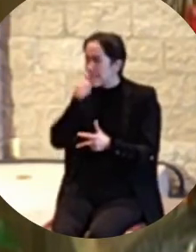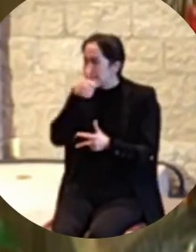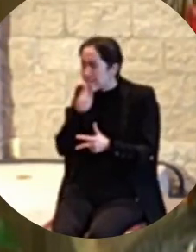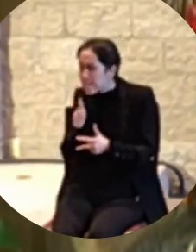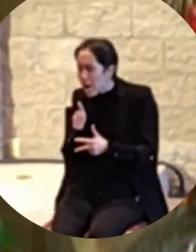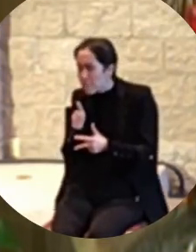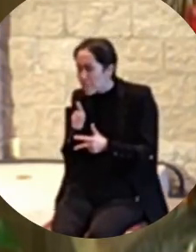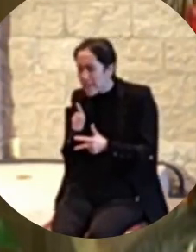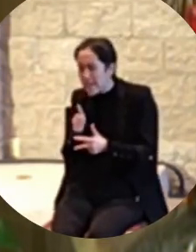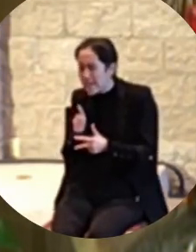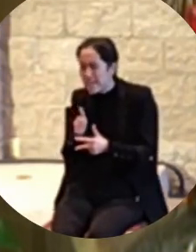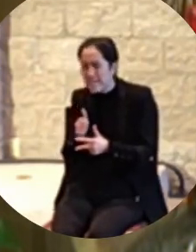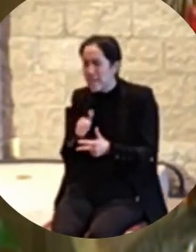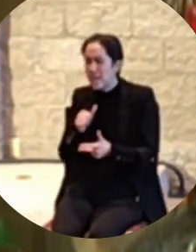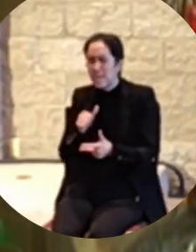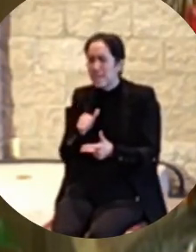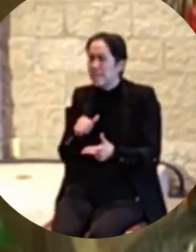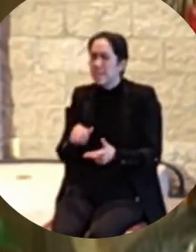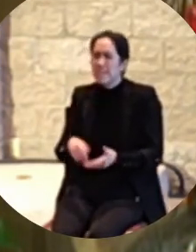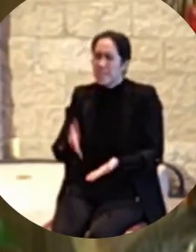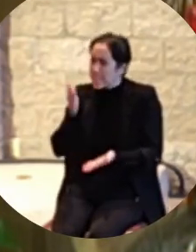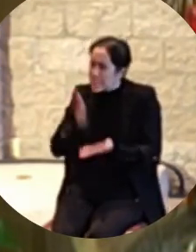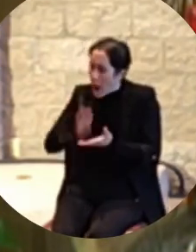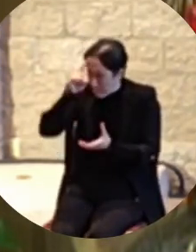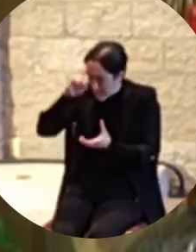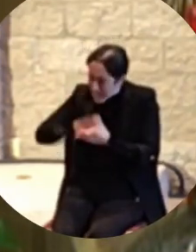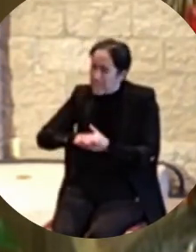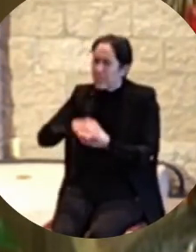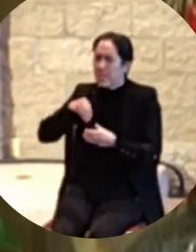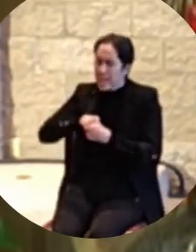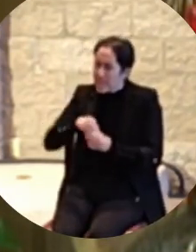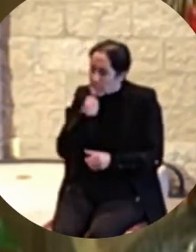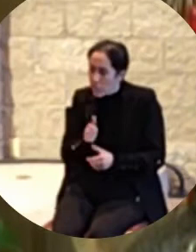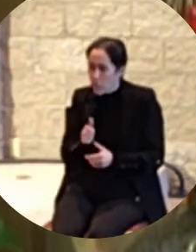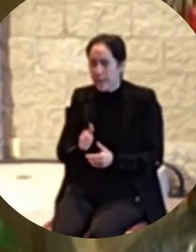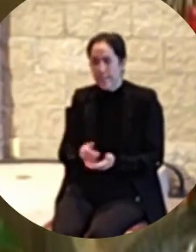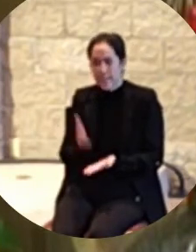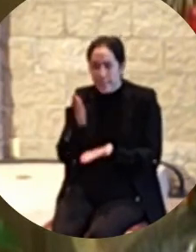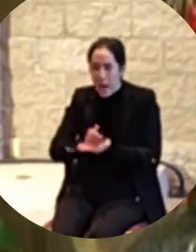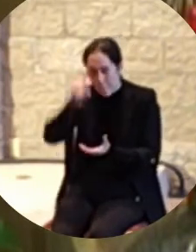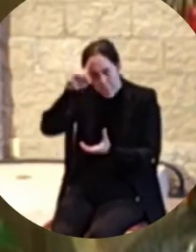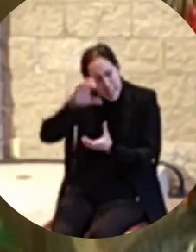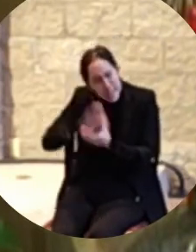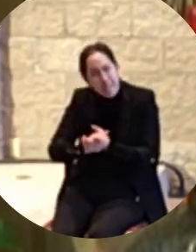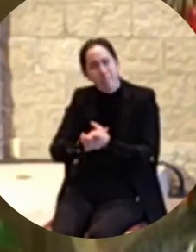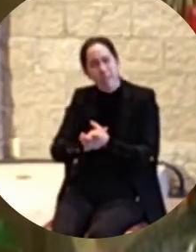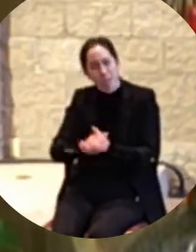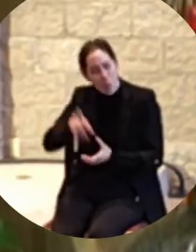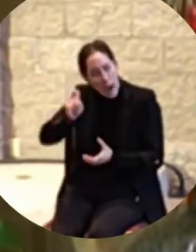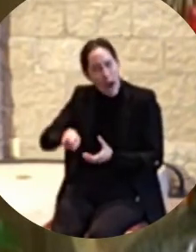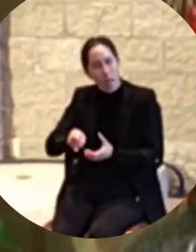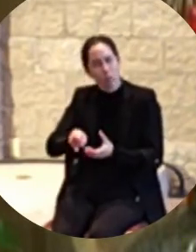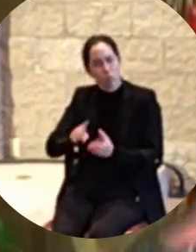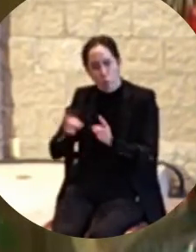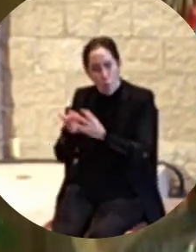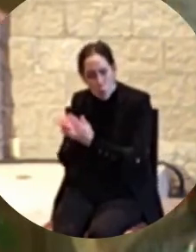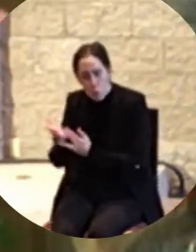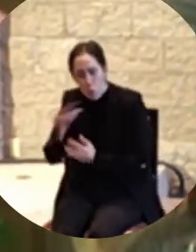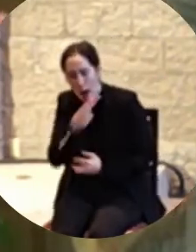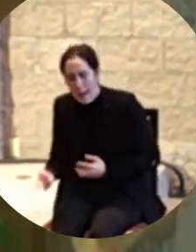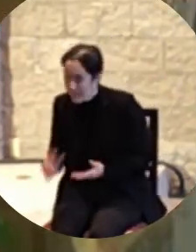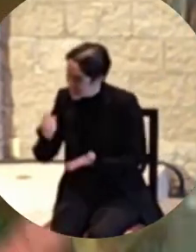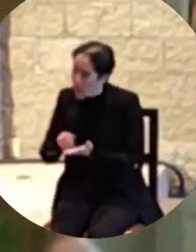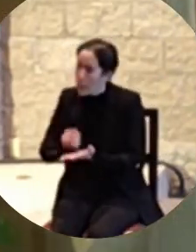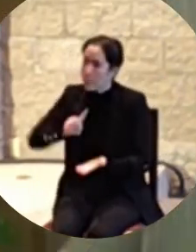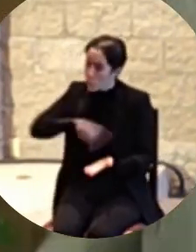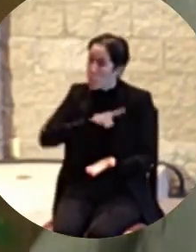the necessity for going through hell. Stop it. There's something about us sometimes to believe that we have to go through